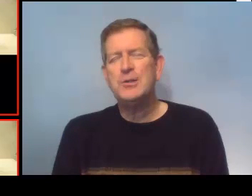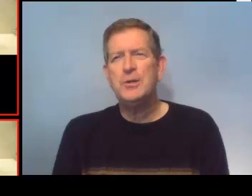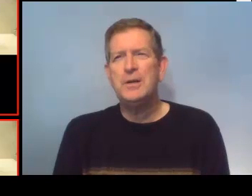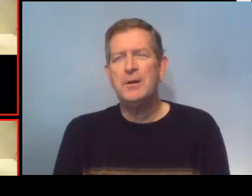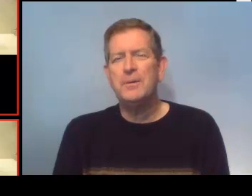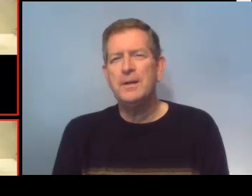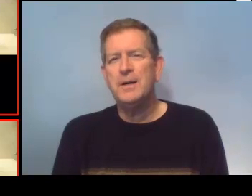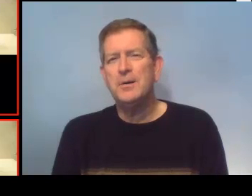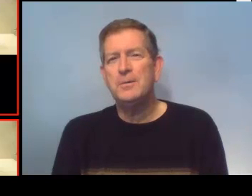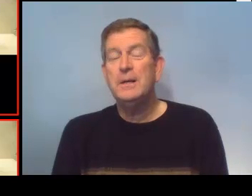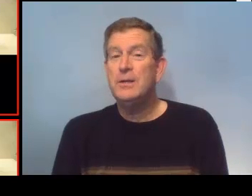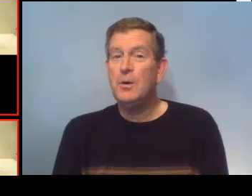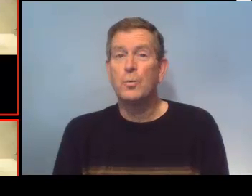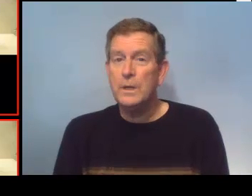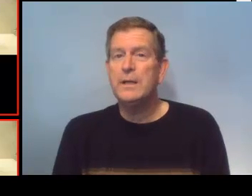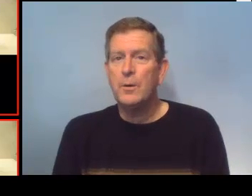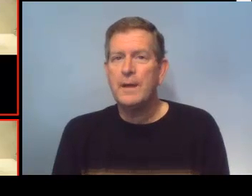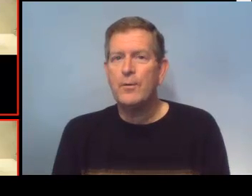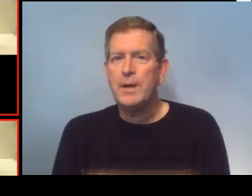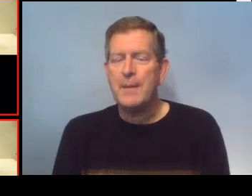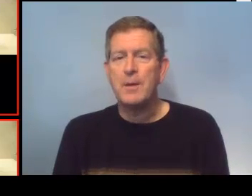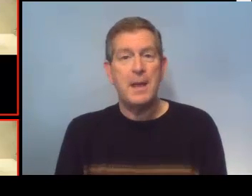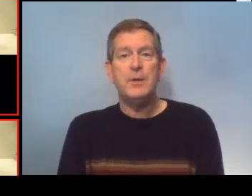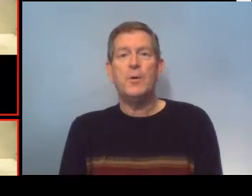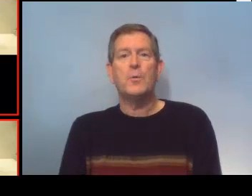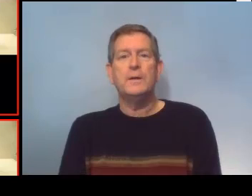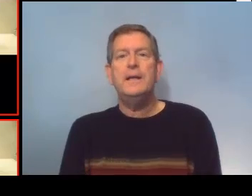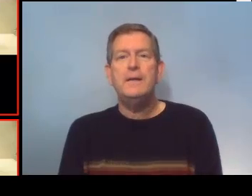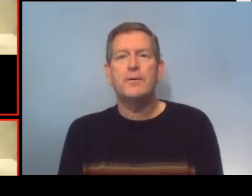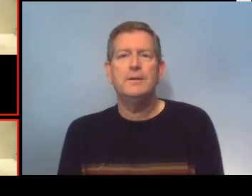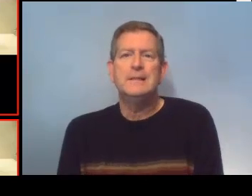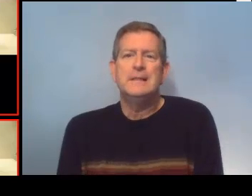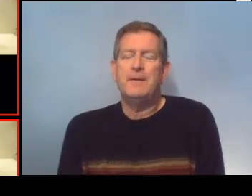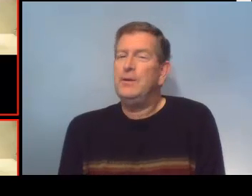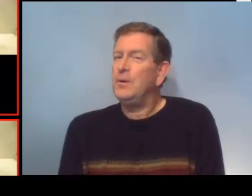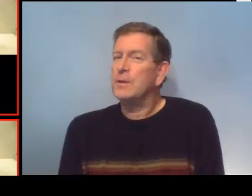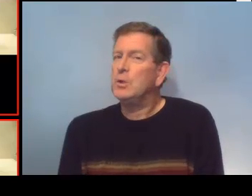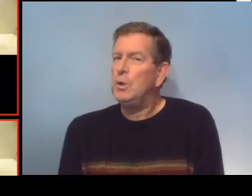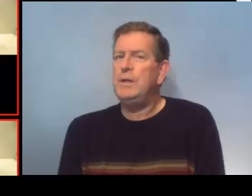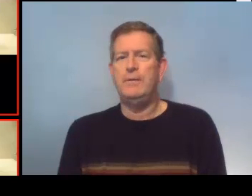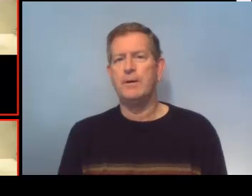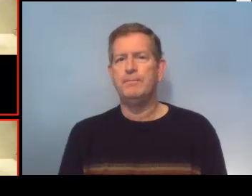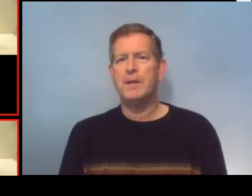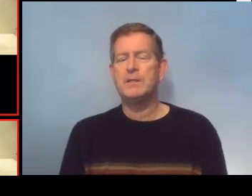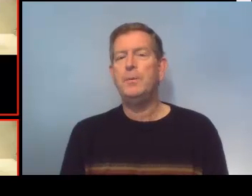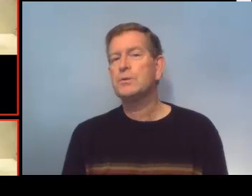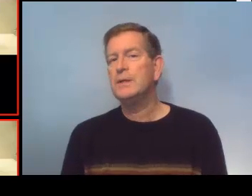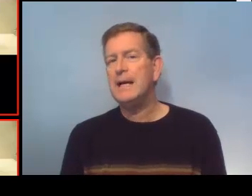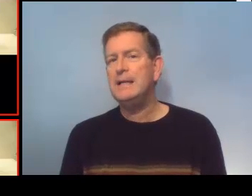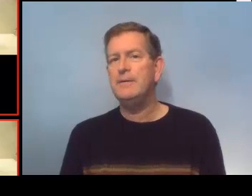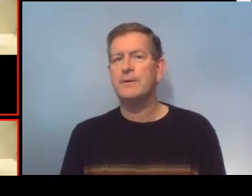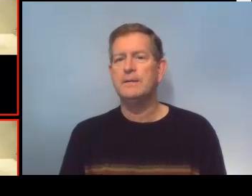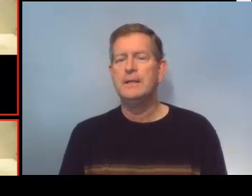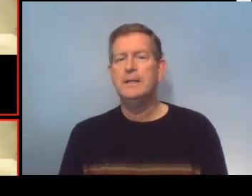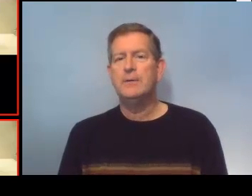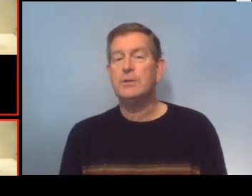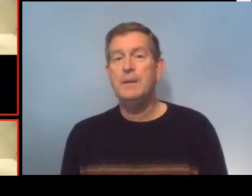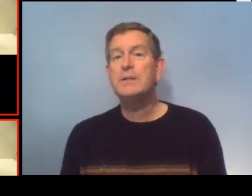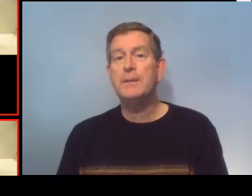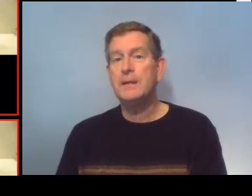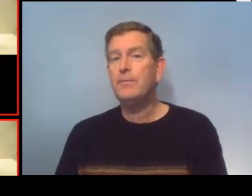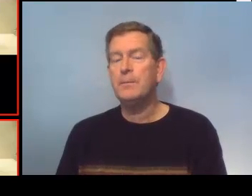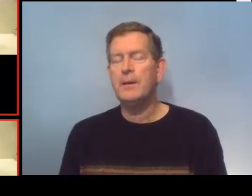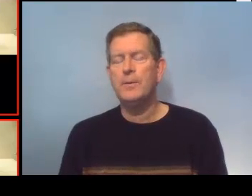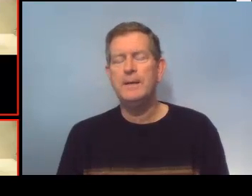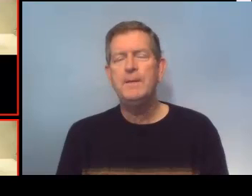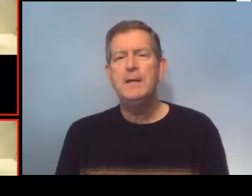Okay, if you're not sure, you don't really know that vocabulary. Maybe you know the word livre, but if you don't know it's le livre, as opposed to la livre, which